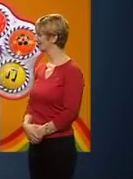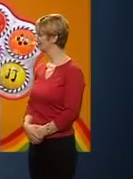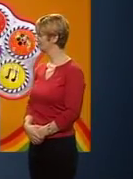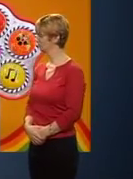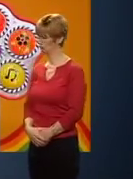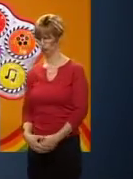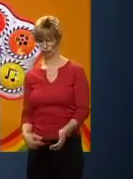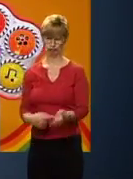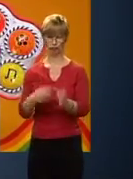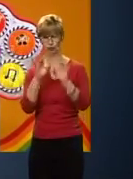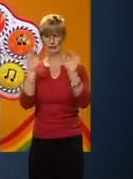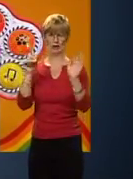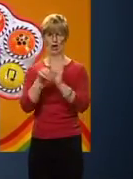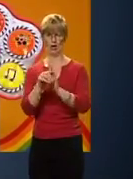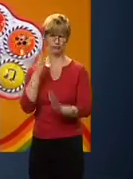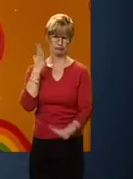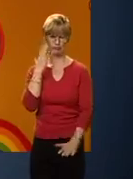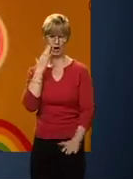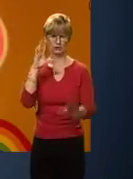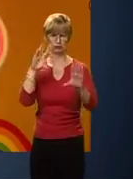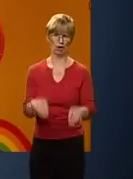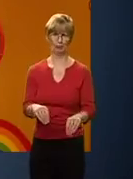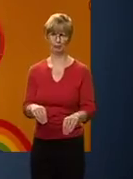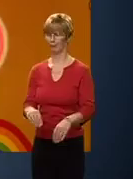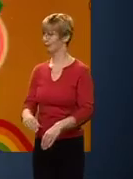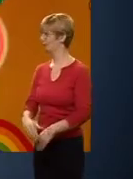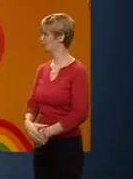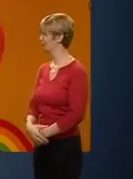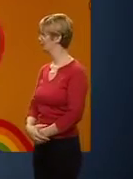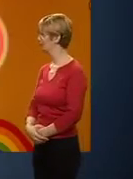Tweenie Croc, where will it stop?